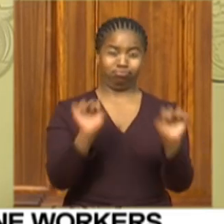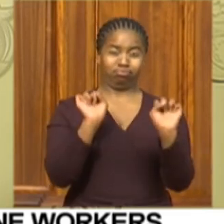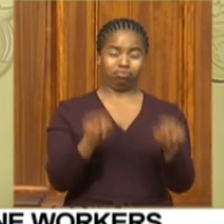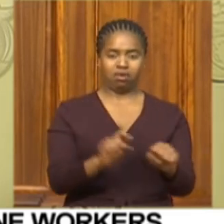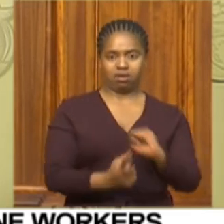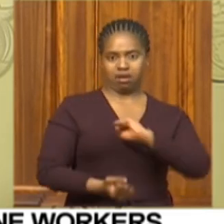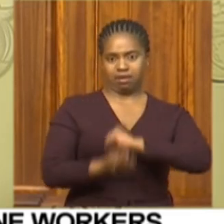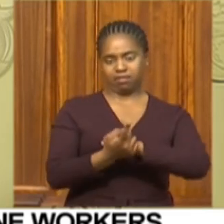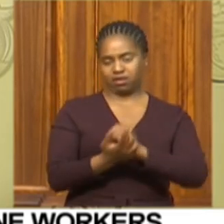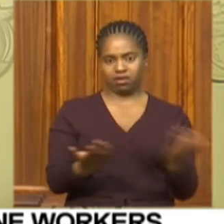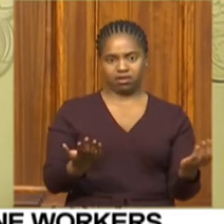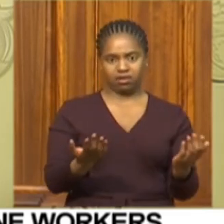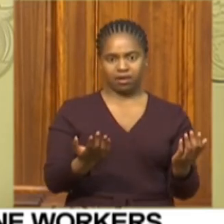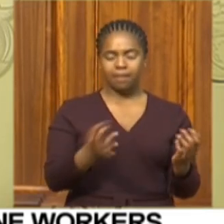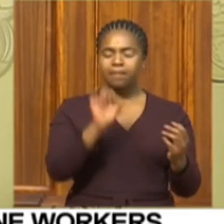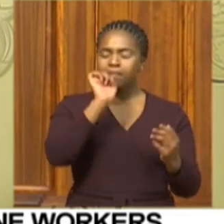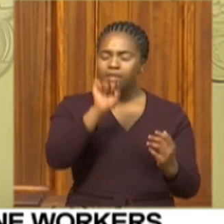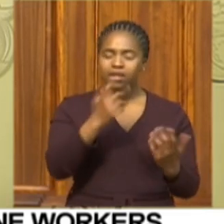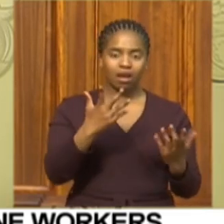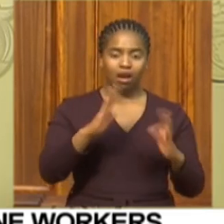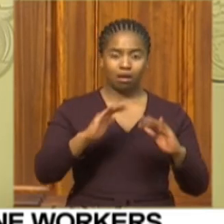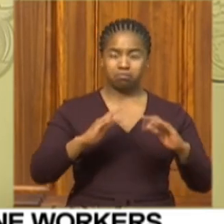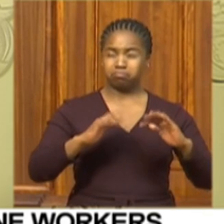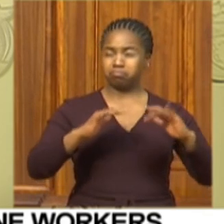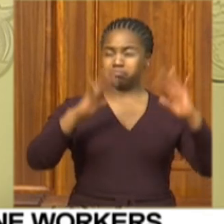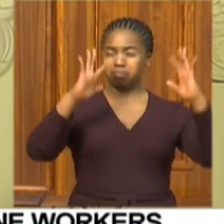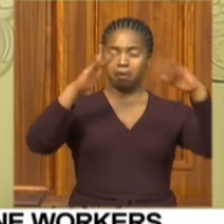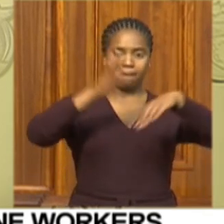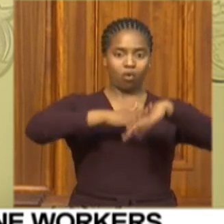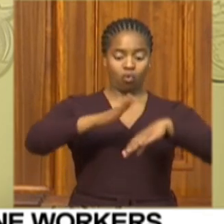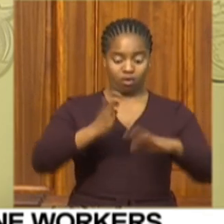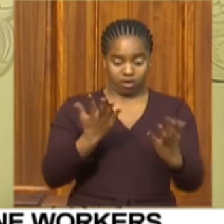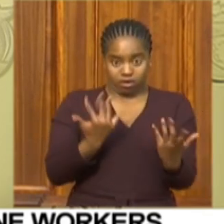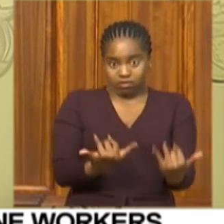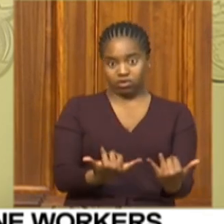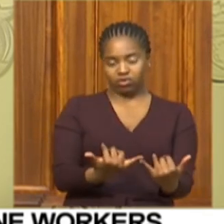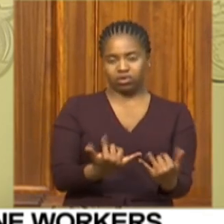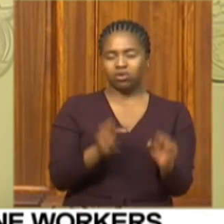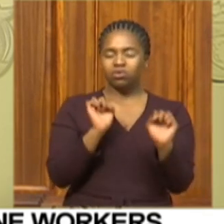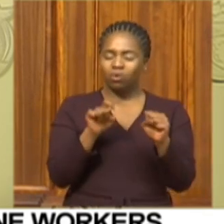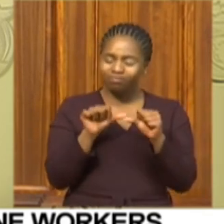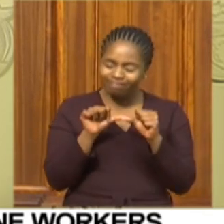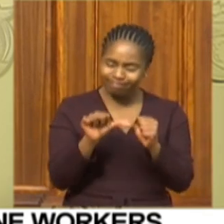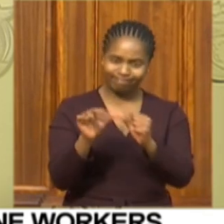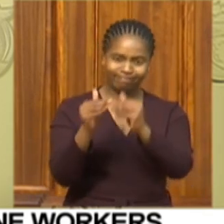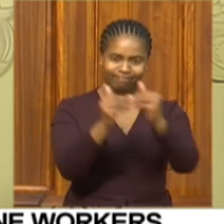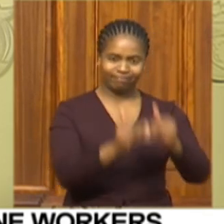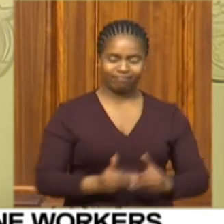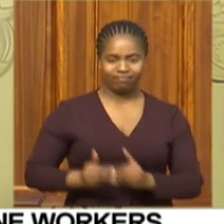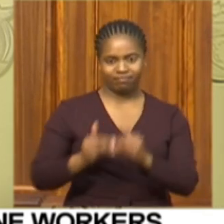a rate and on a scale far greater than what we have seen so far.